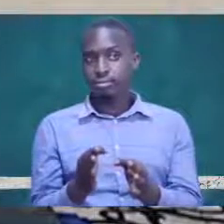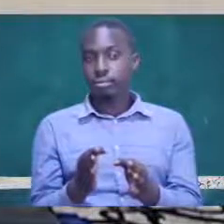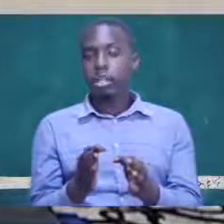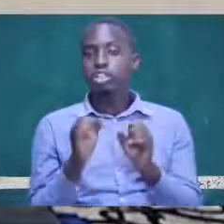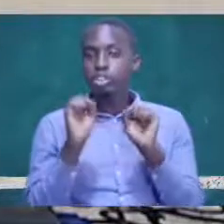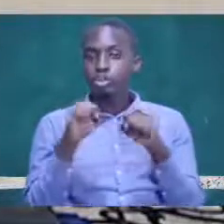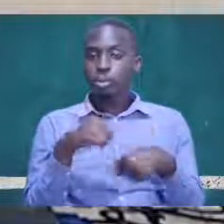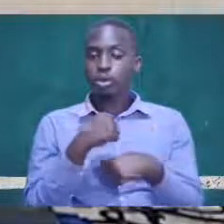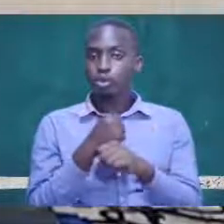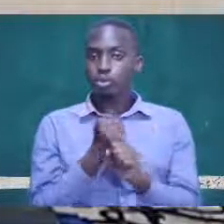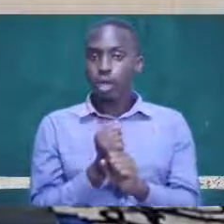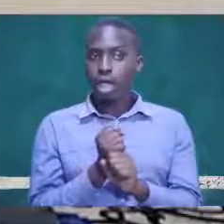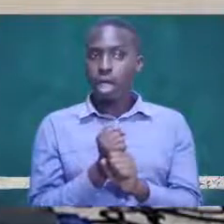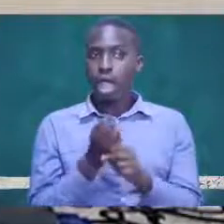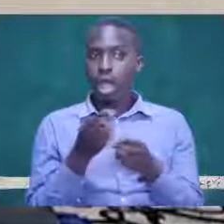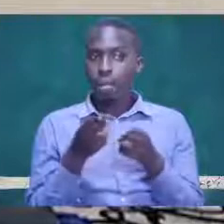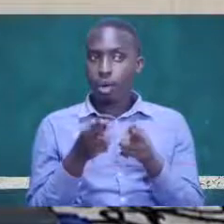that